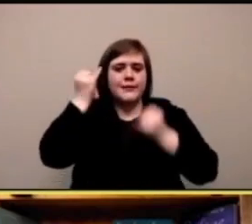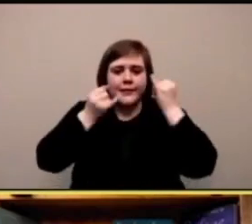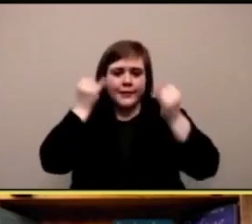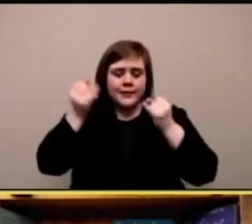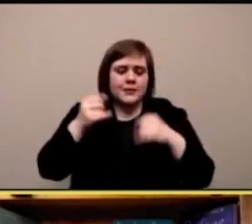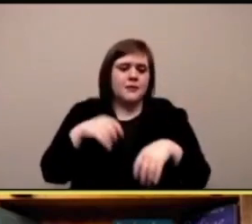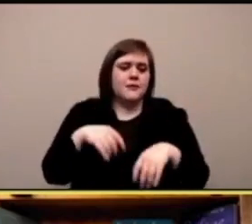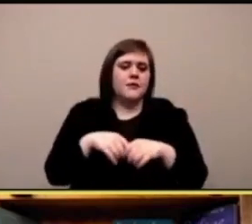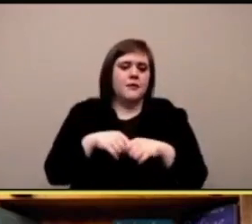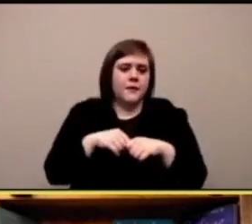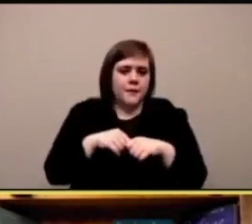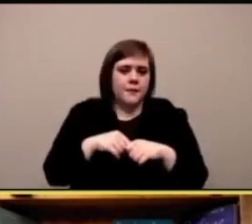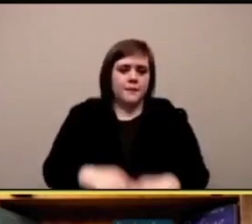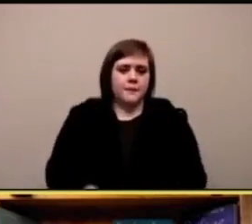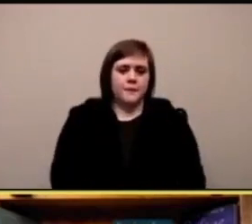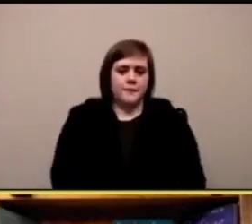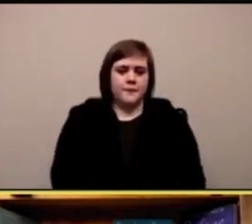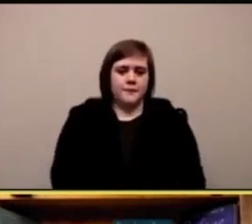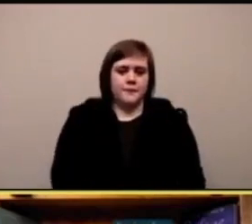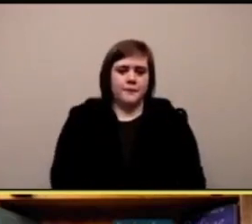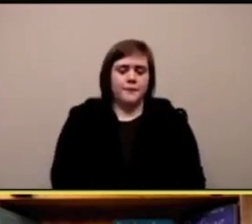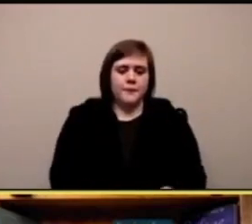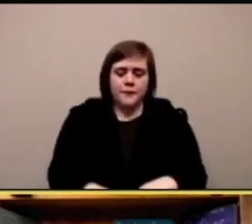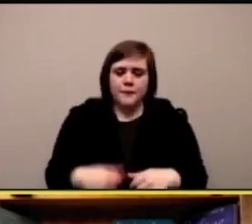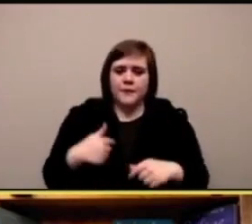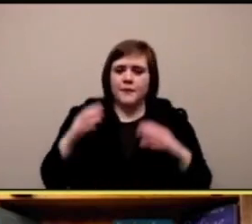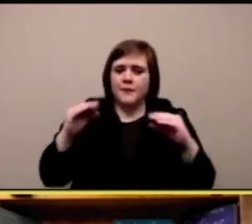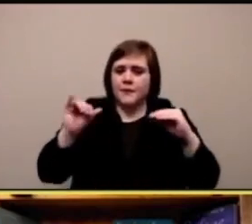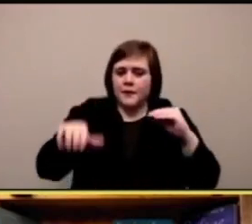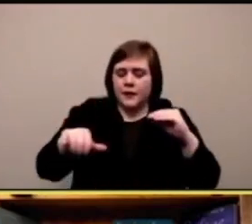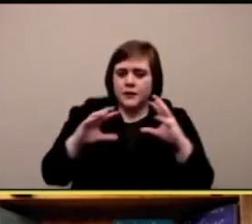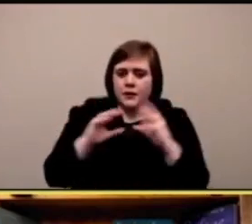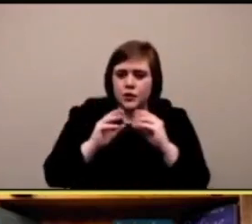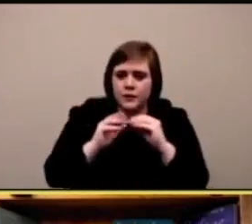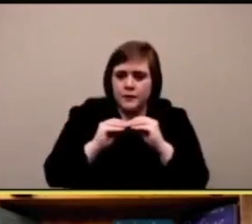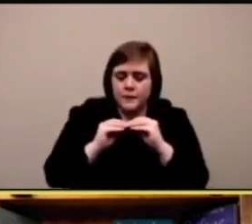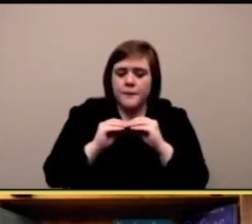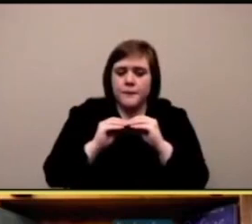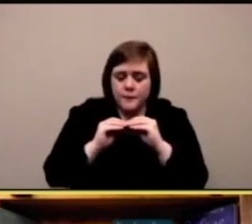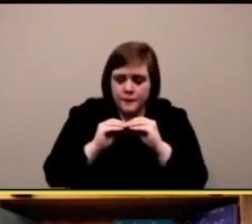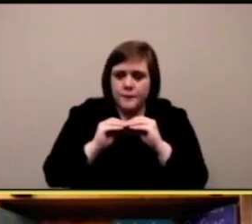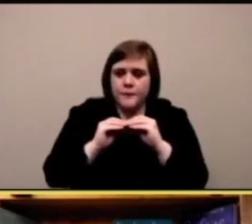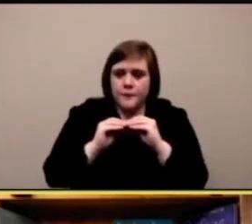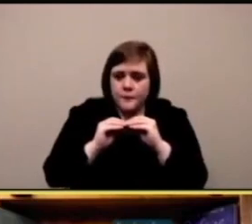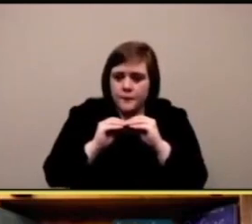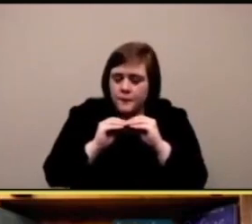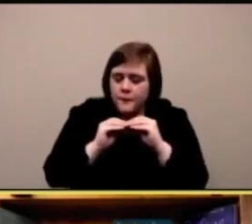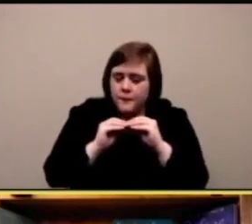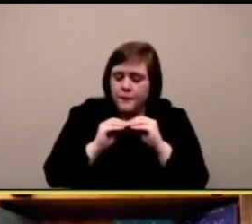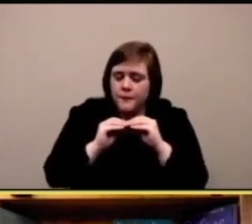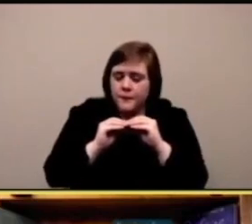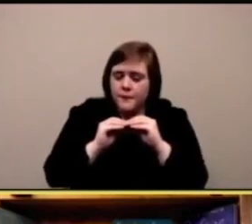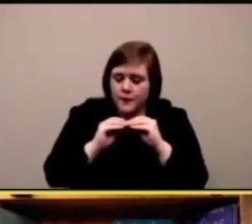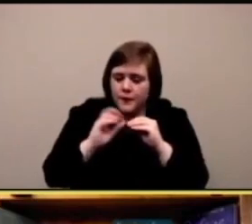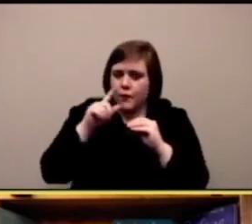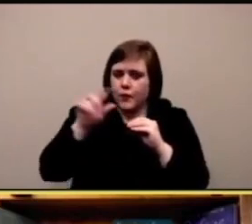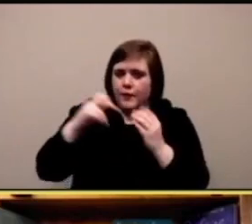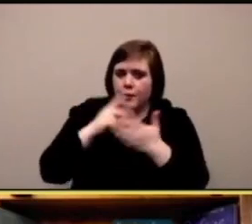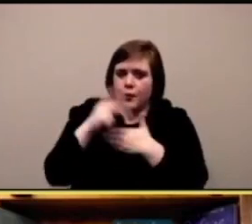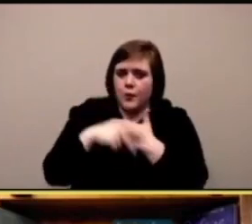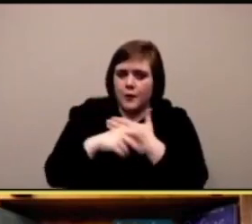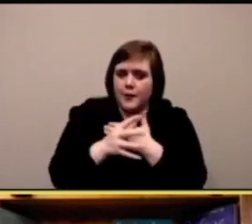that shows what we want our community, and essentially that's what would be table for programming and